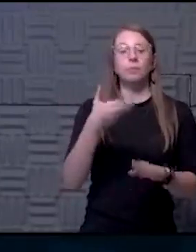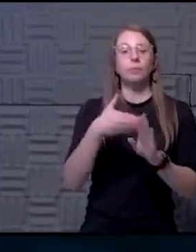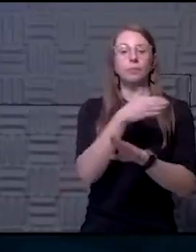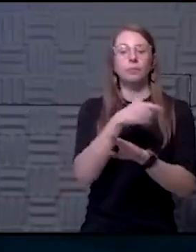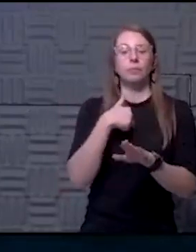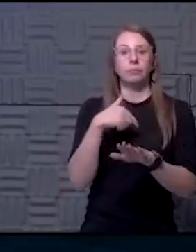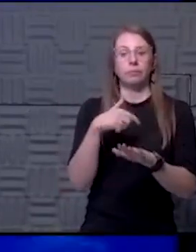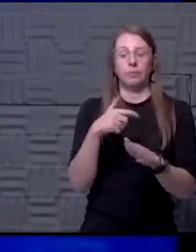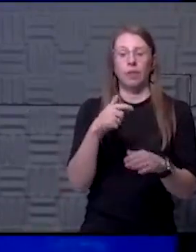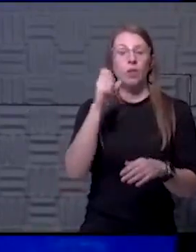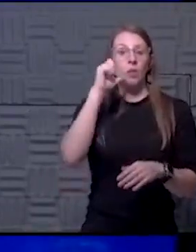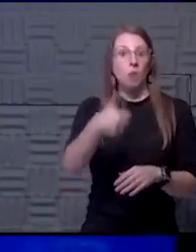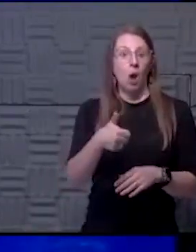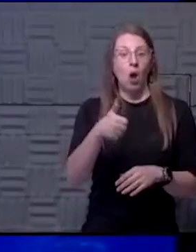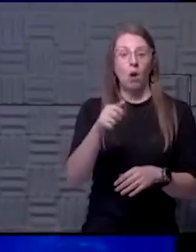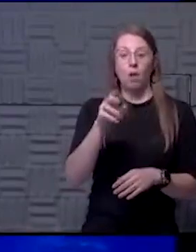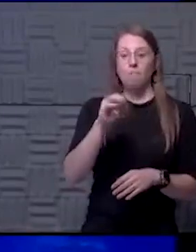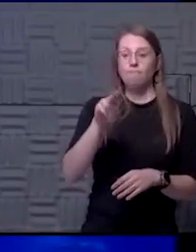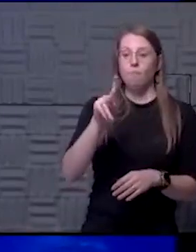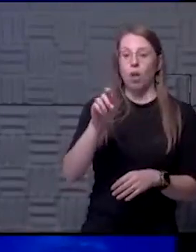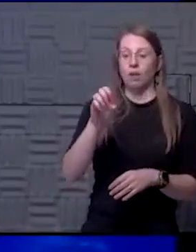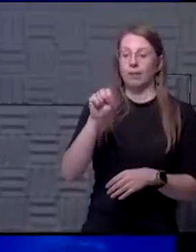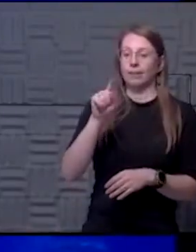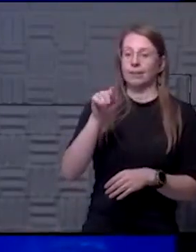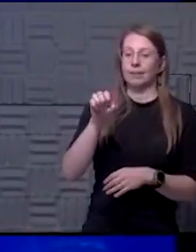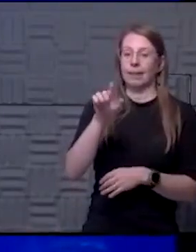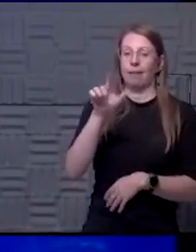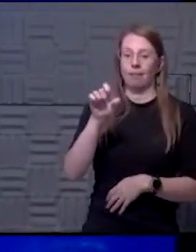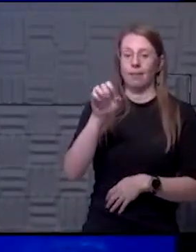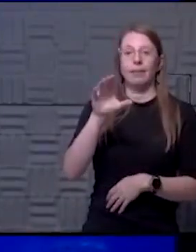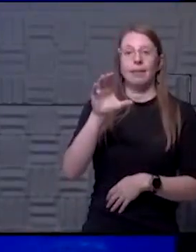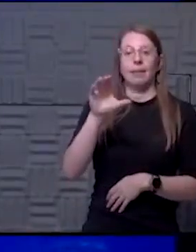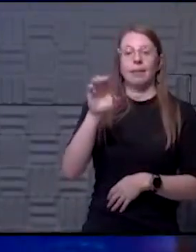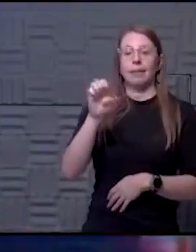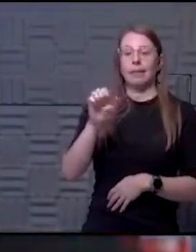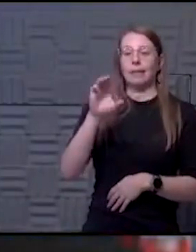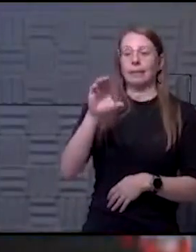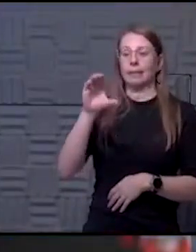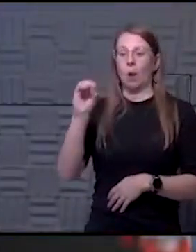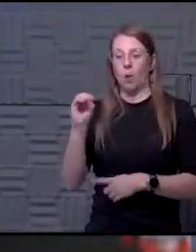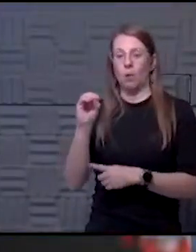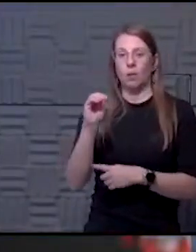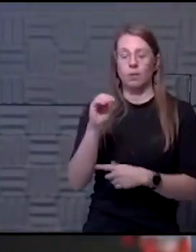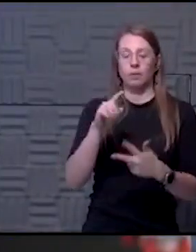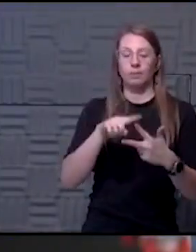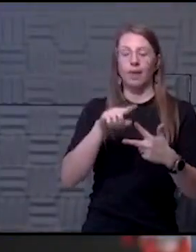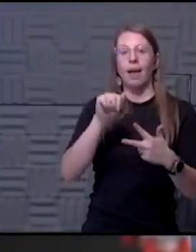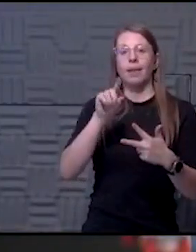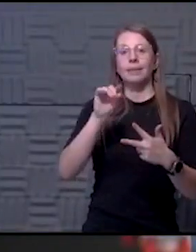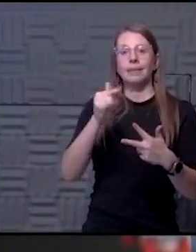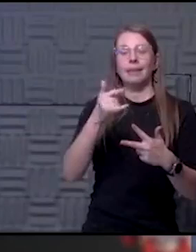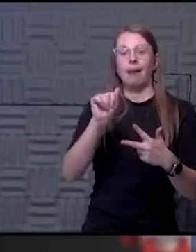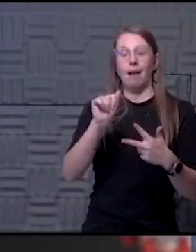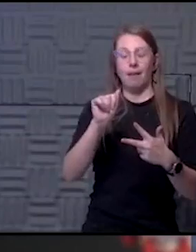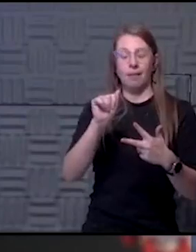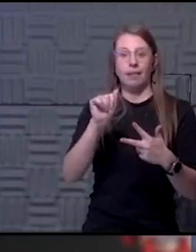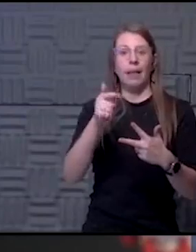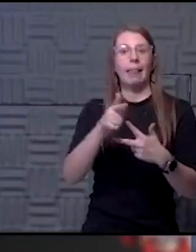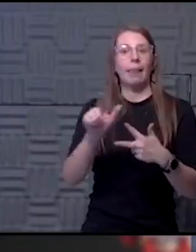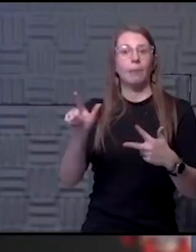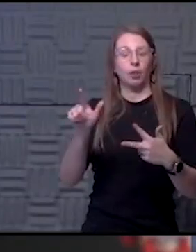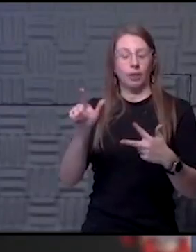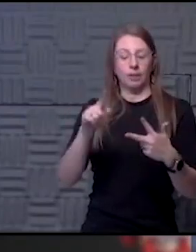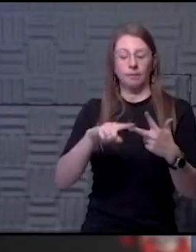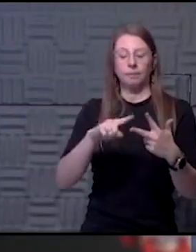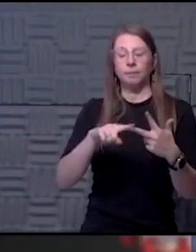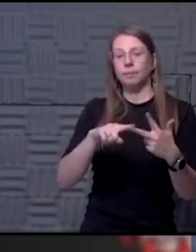final thoughts, tomorrow we check in with Dr. Mark Steele, the Executive Chief Clinical Officer at Truman Medical Center, Dr. Raghu Adiga, the CMO and Infectious Disease Specialist at Liberty,